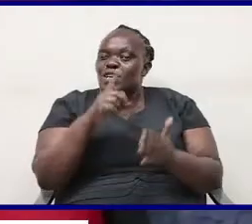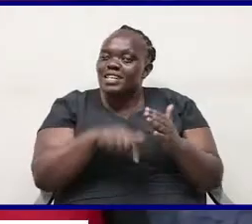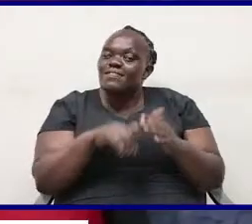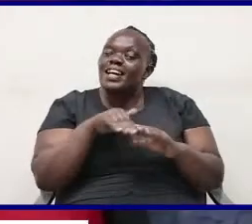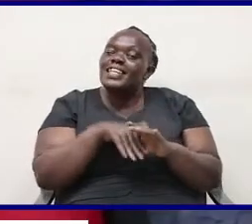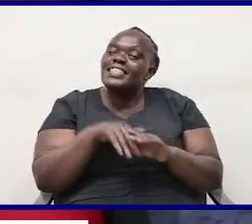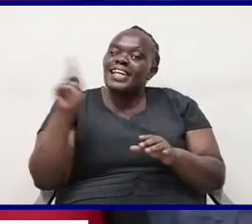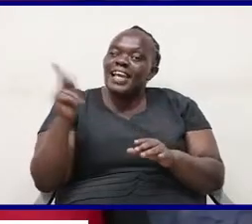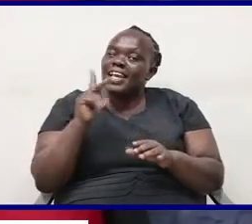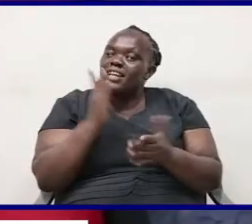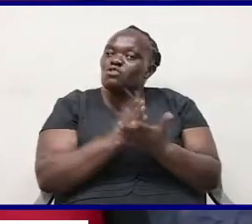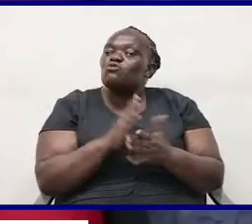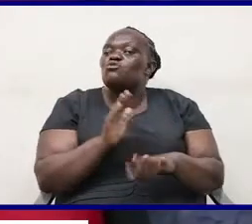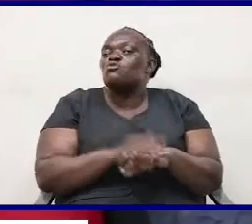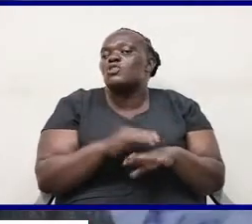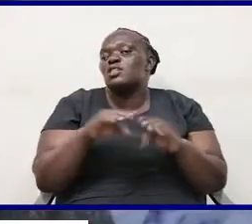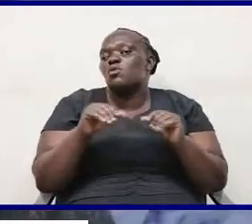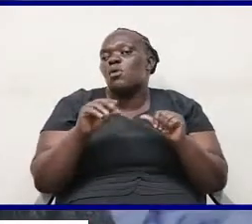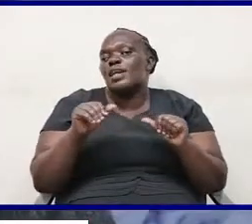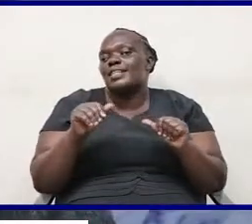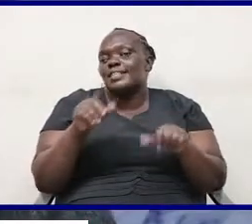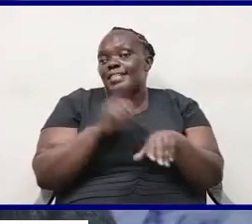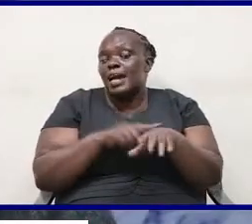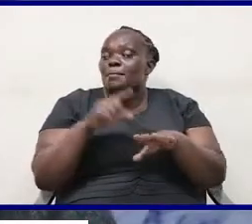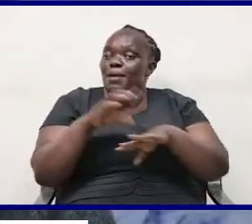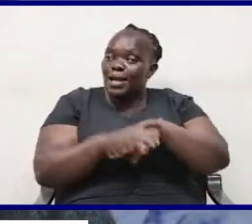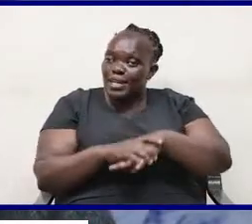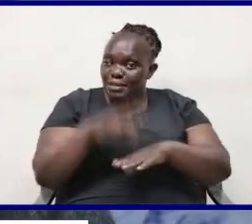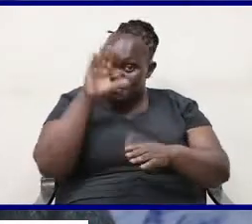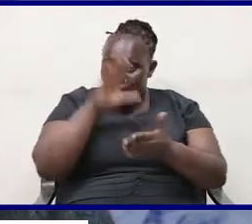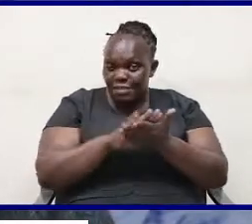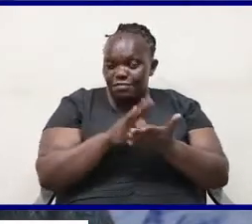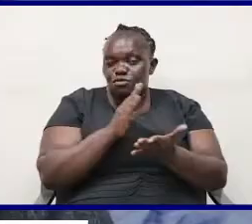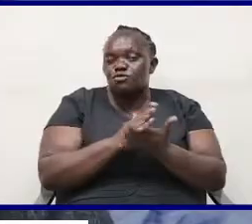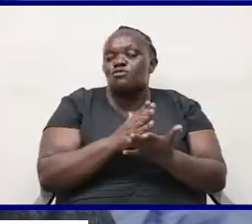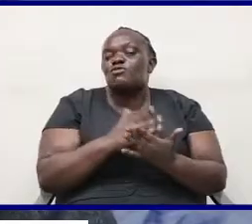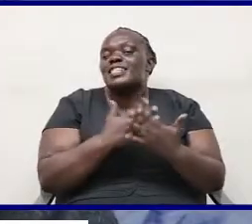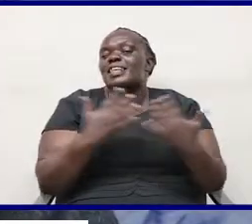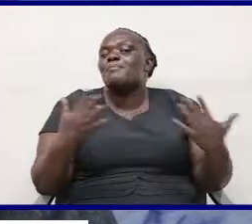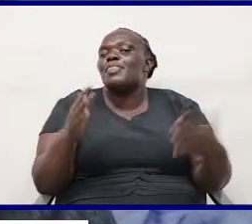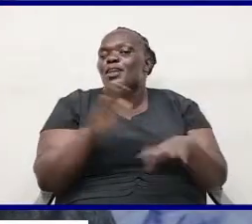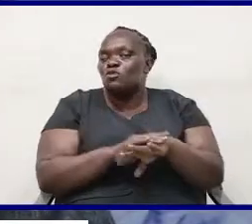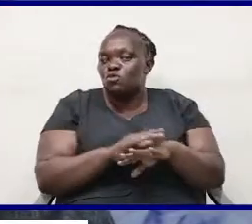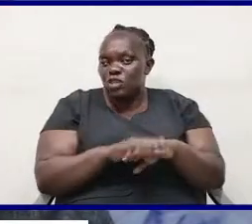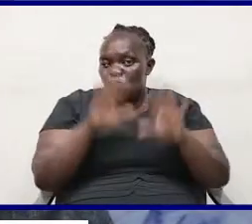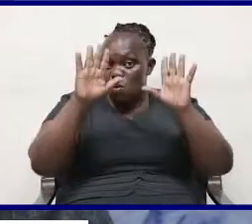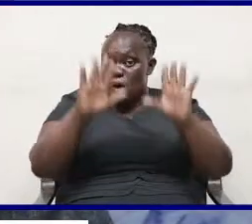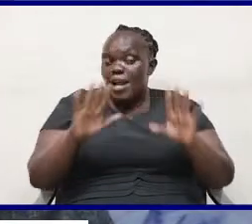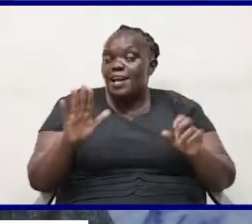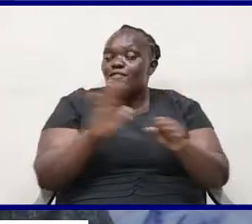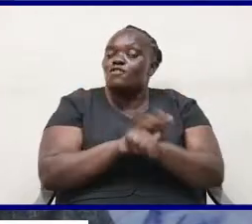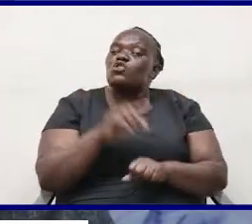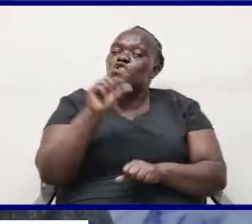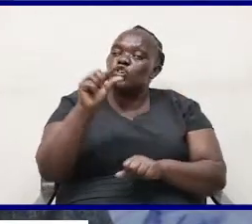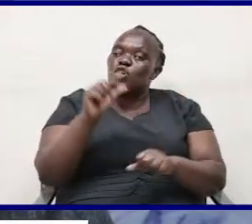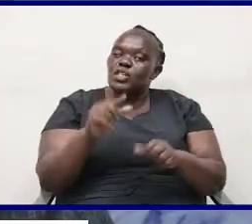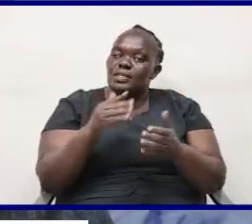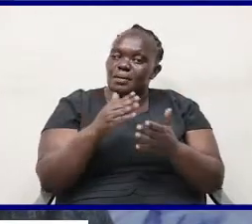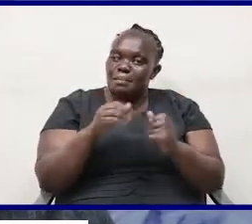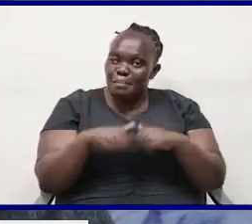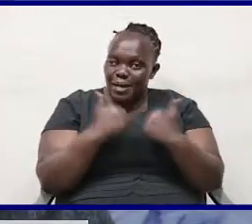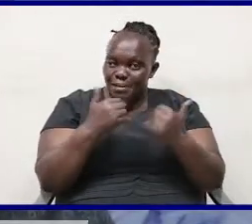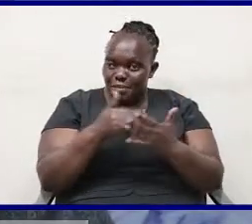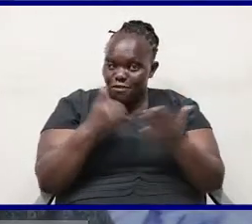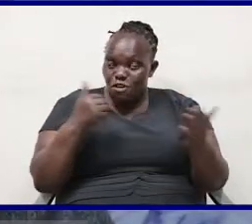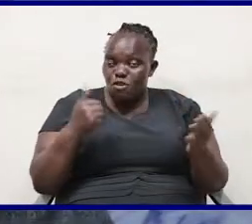is in Kenya is of good quality. And when they get it, they believe they've gotten something that is good. Wonderful. We are going to take a short break. But before we